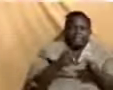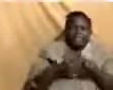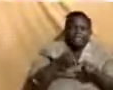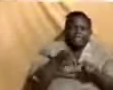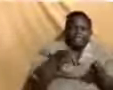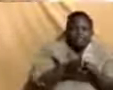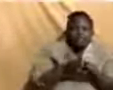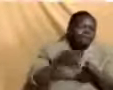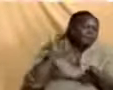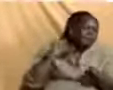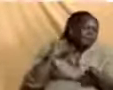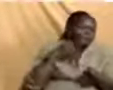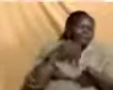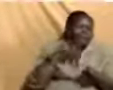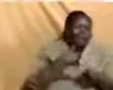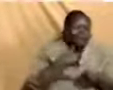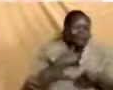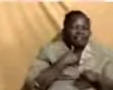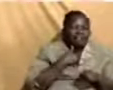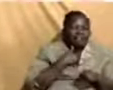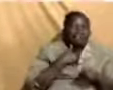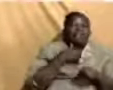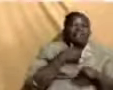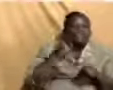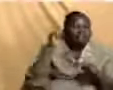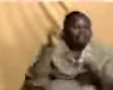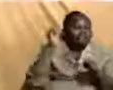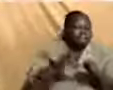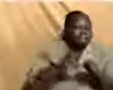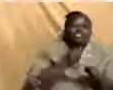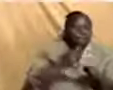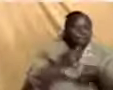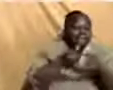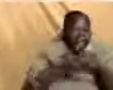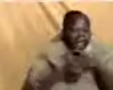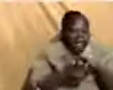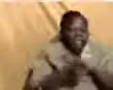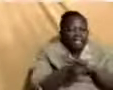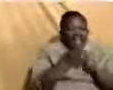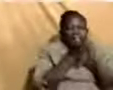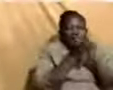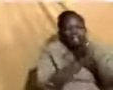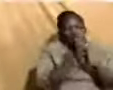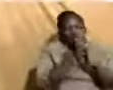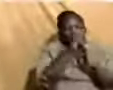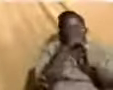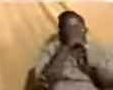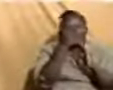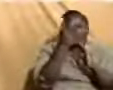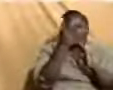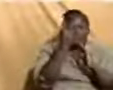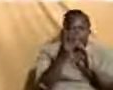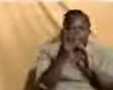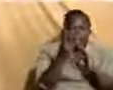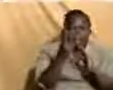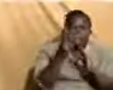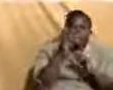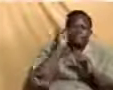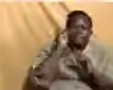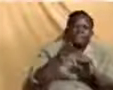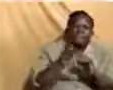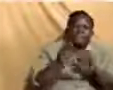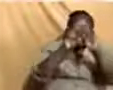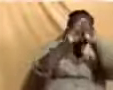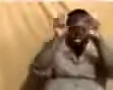particular criminal offense or traffic offense, as the case may be, does not fall under Article 143, Clause 4, one covered by an